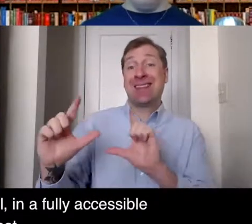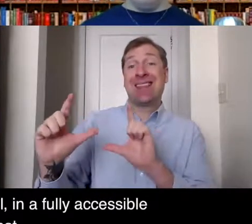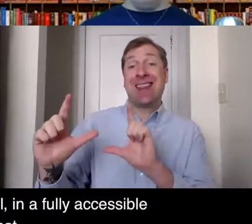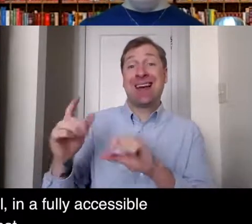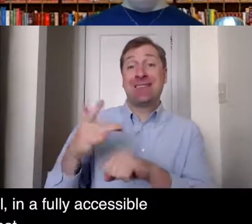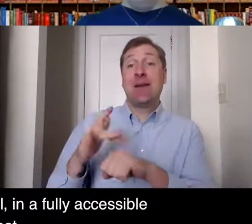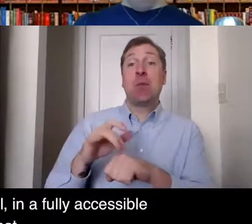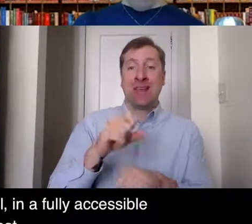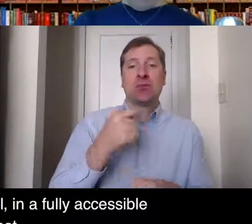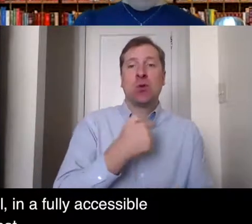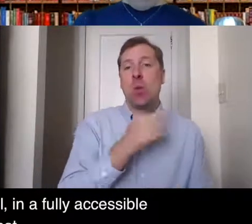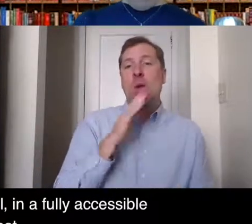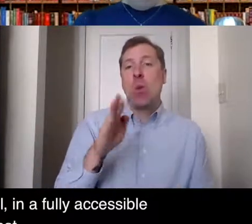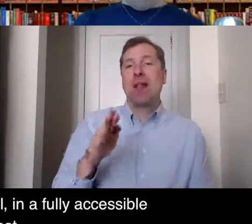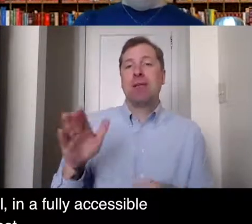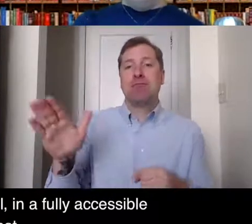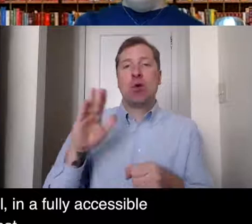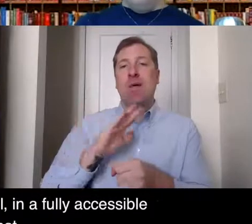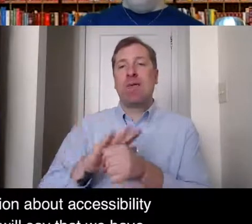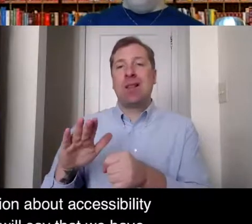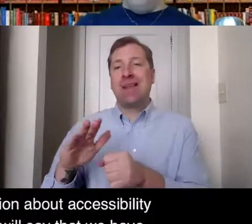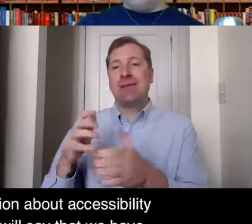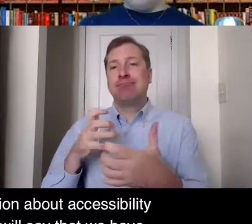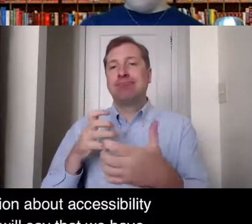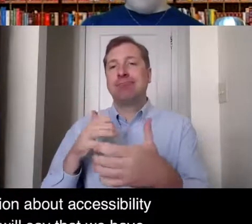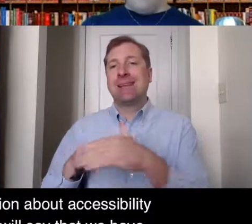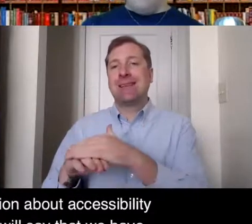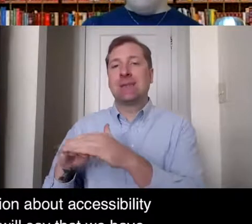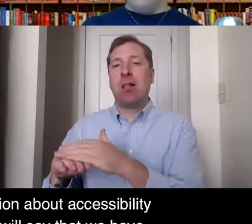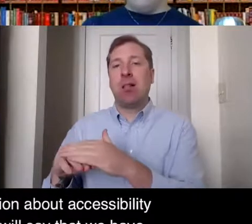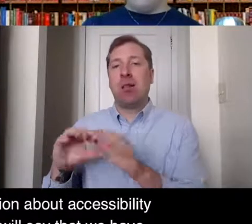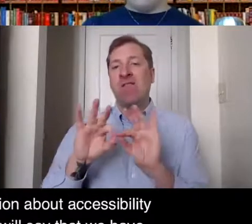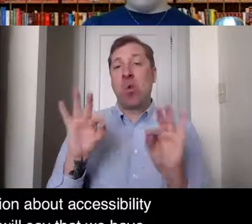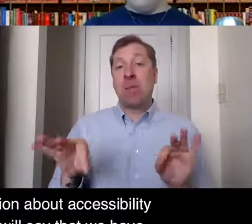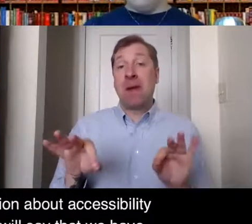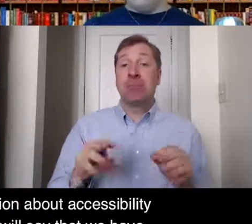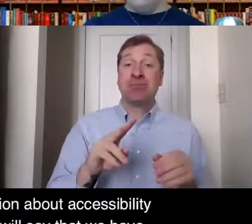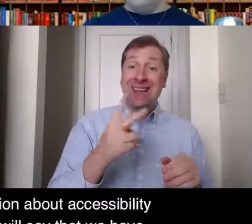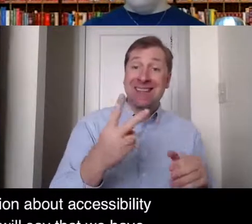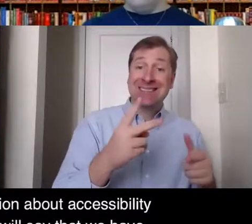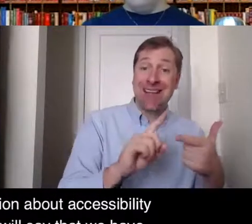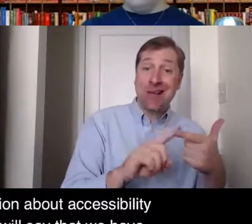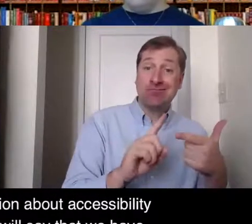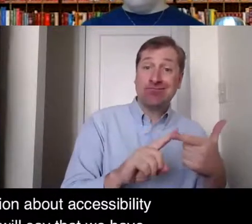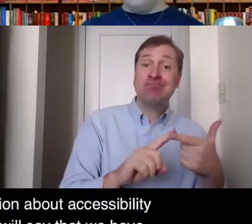a fully accessible format. The other was a question about